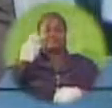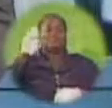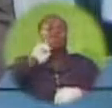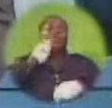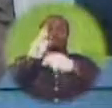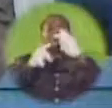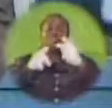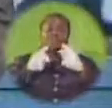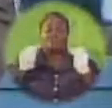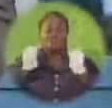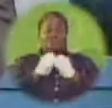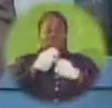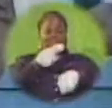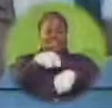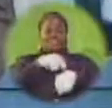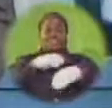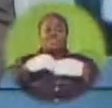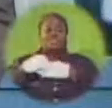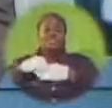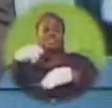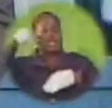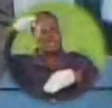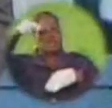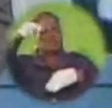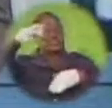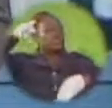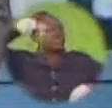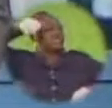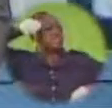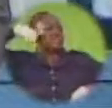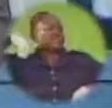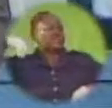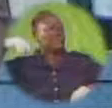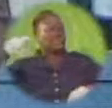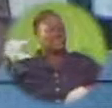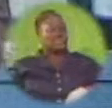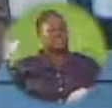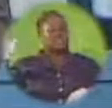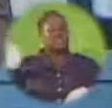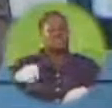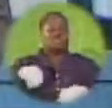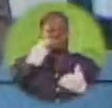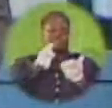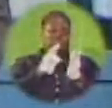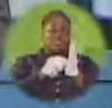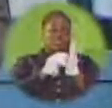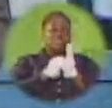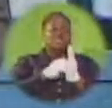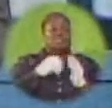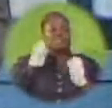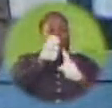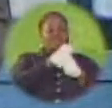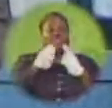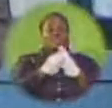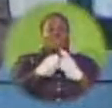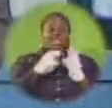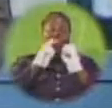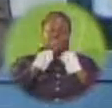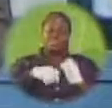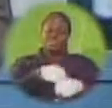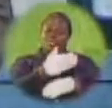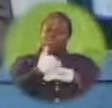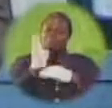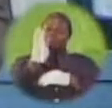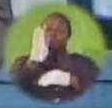with national leaders, government ministers, and officials to discuss the economic and security situations in the